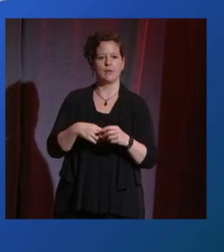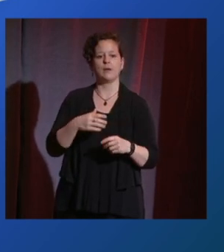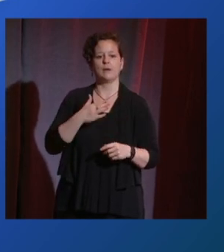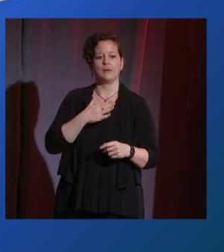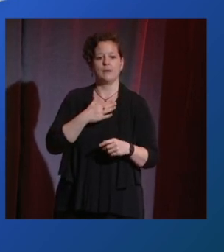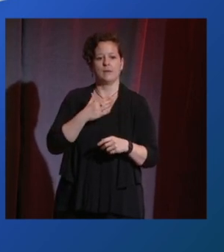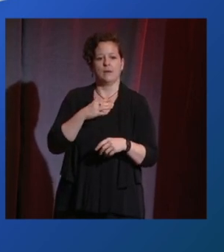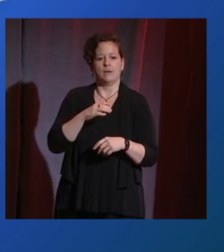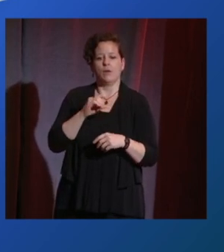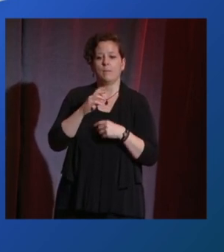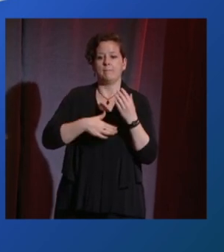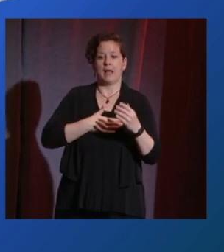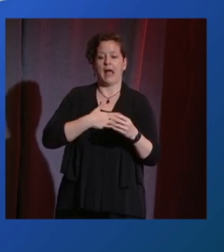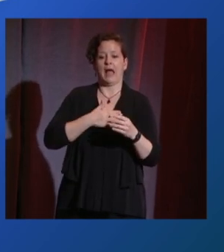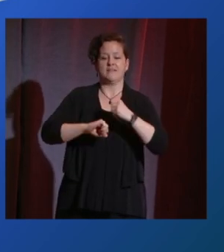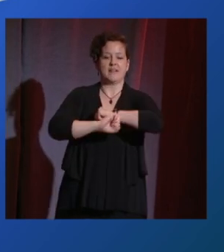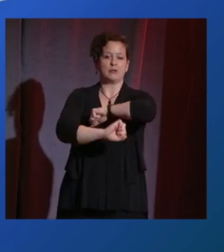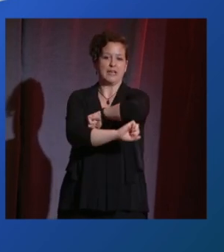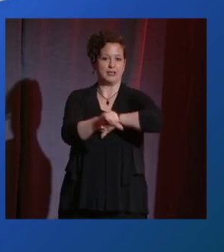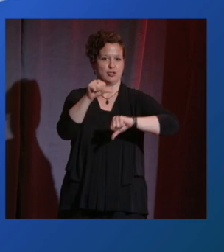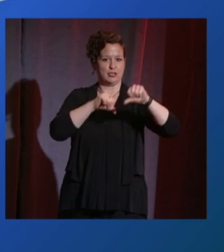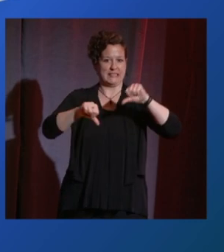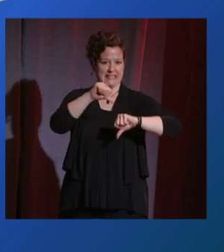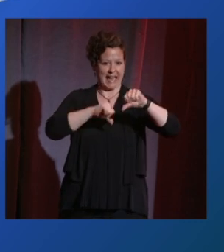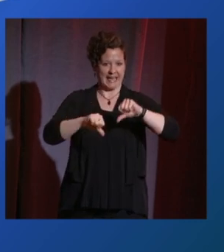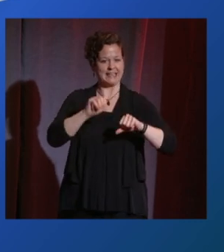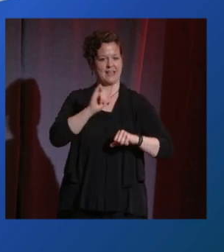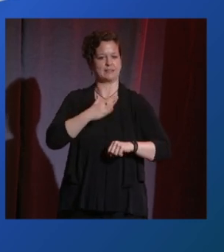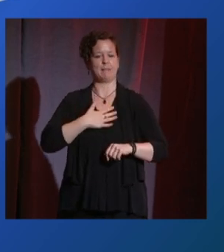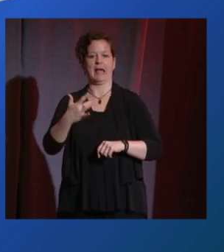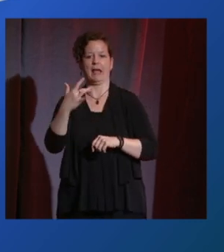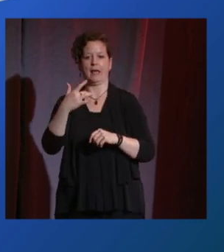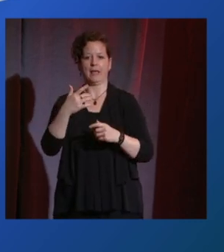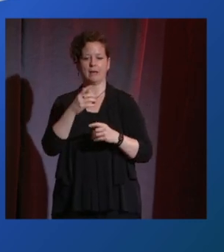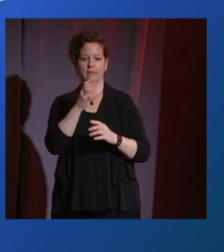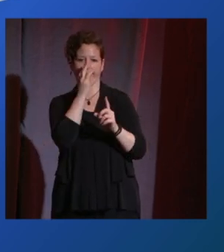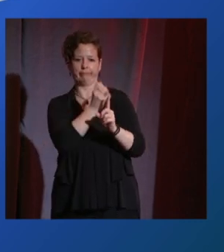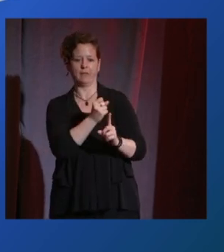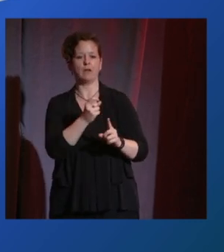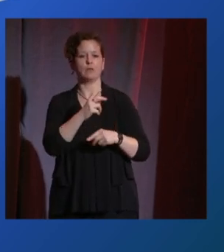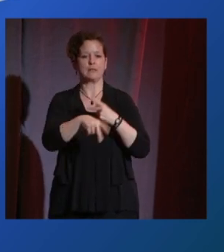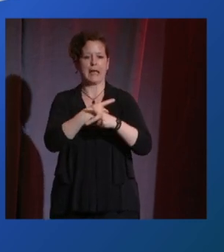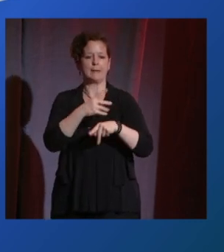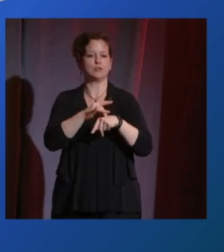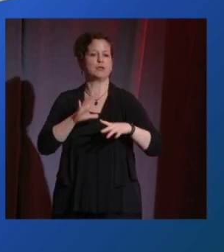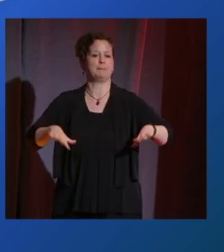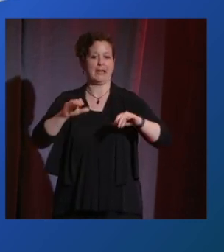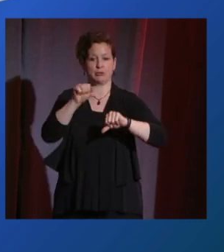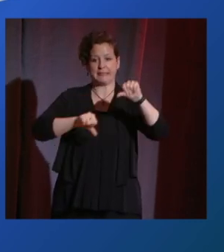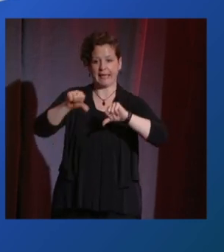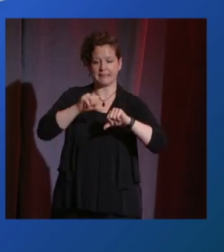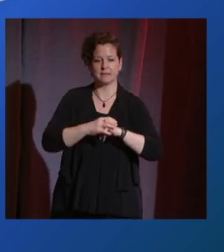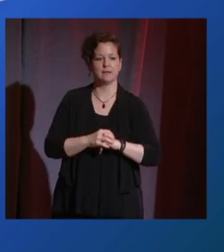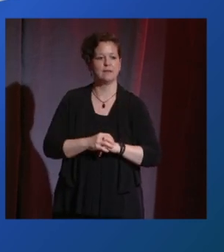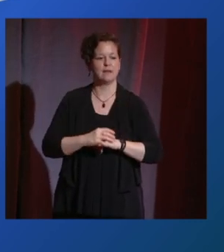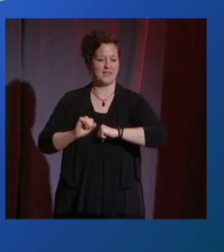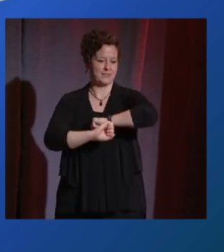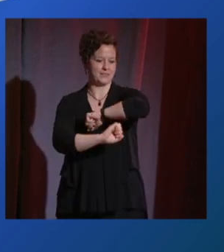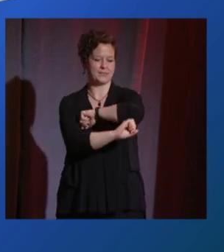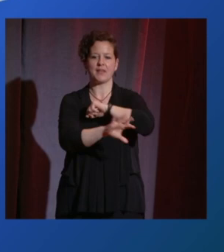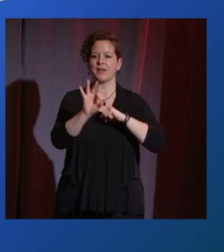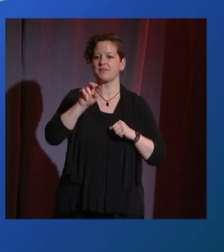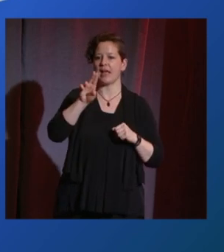work in the foundational sides and what does that mean to me it means the you know the ground